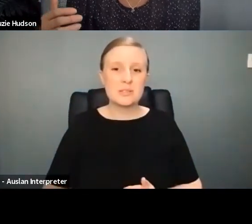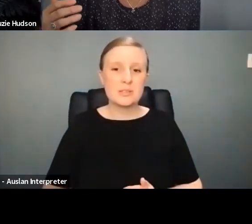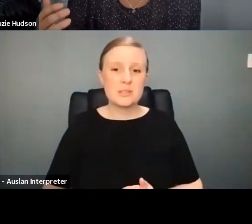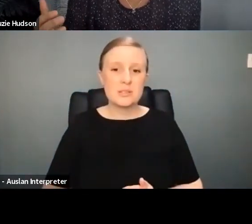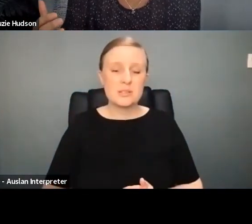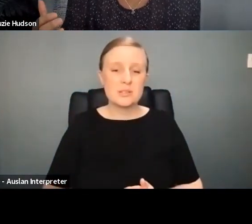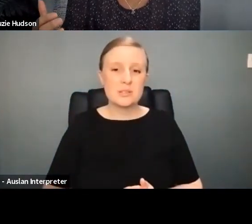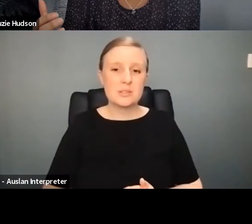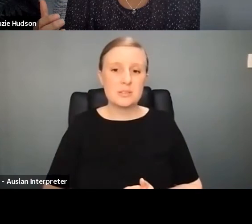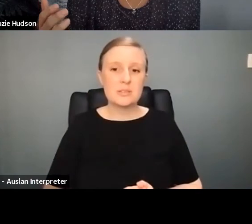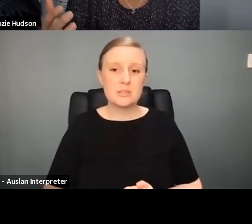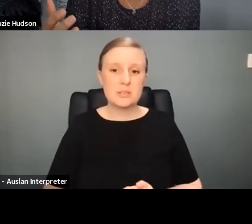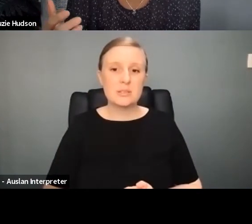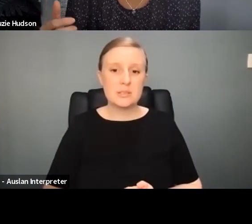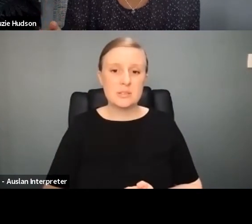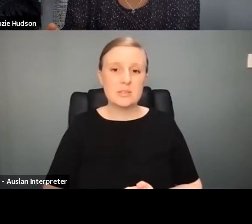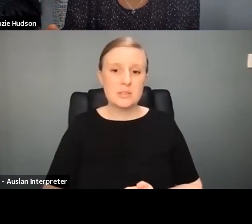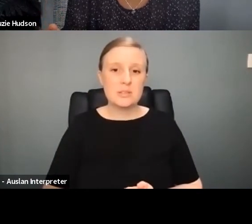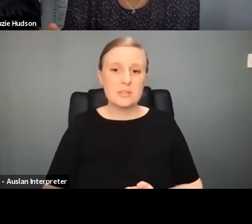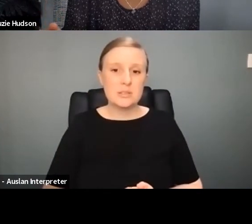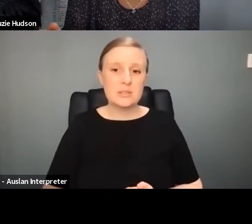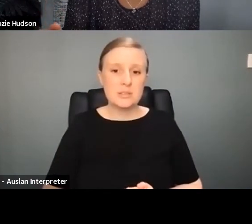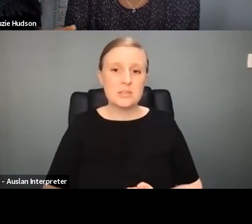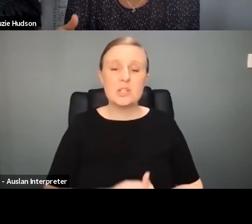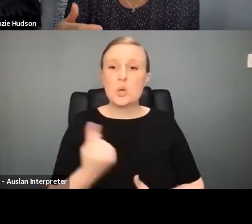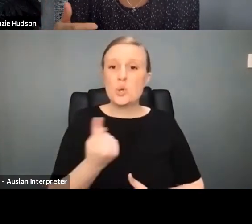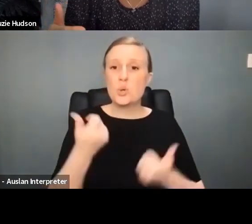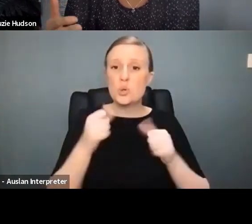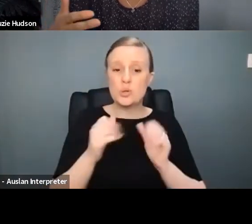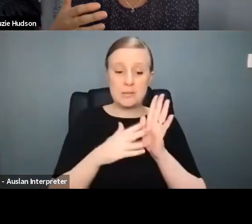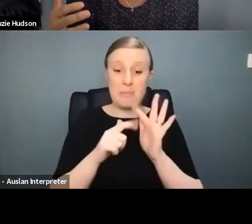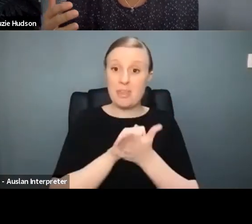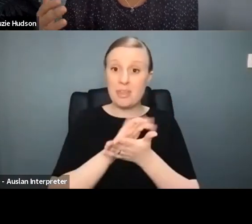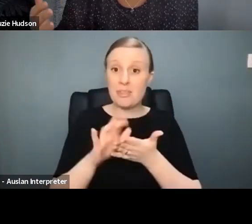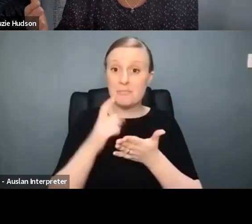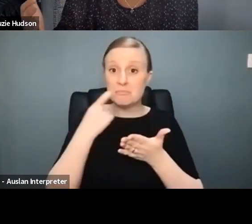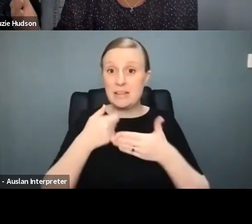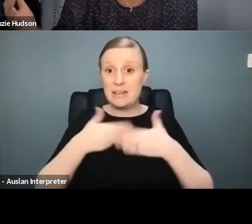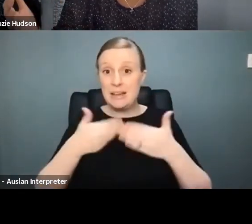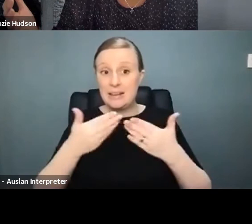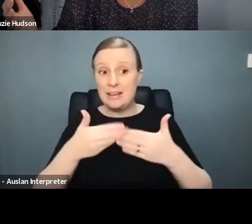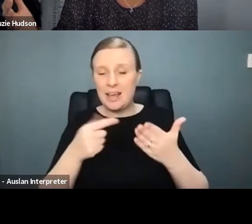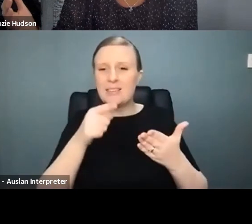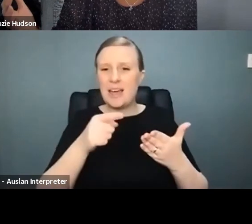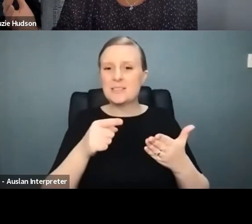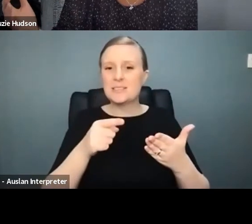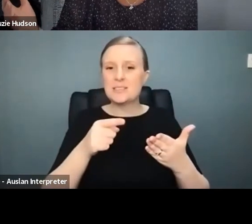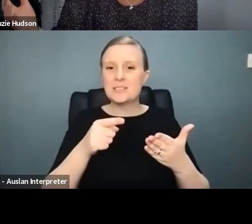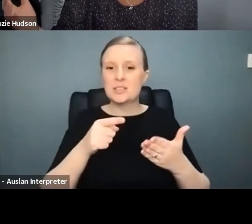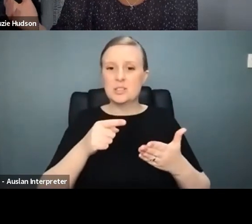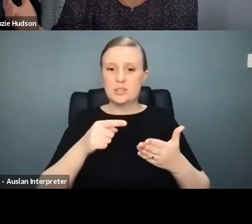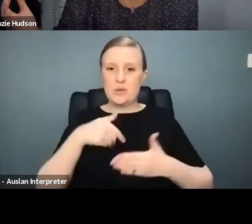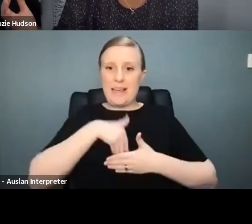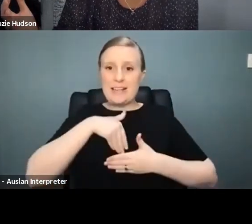appreciating that particularly for long-term, as you say, daily methamphetamine use, we're looking for much longer trajectory in terms of that